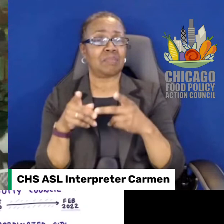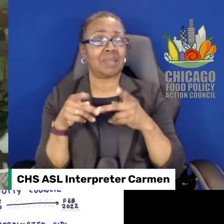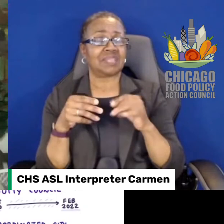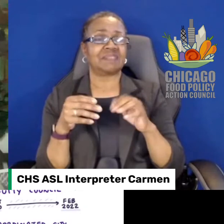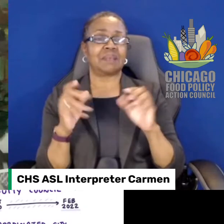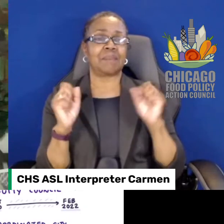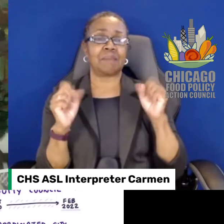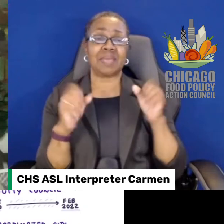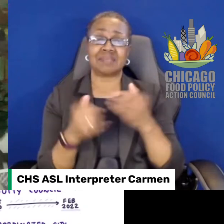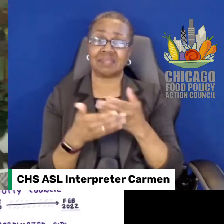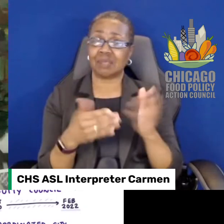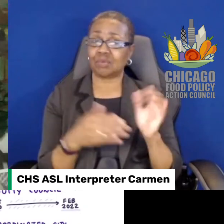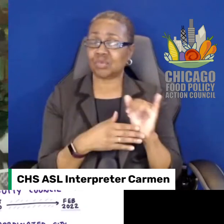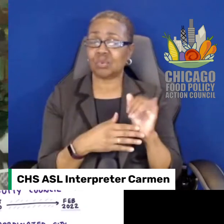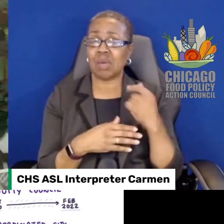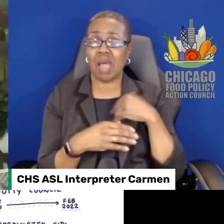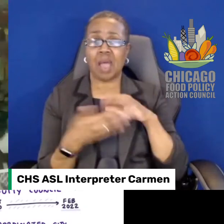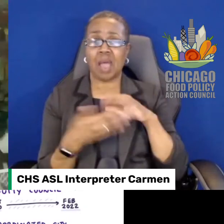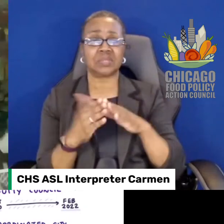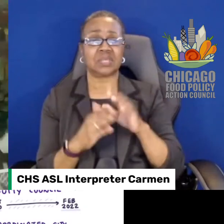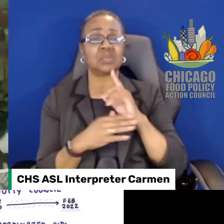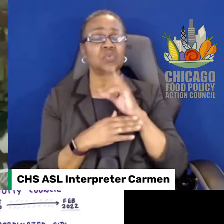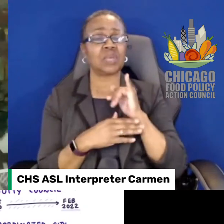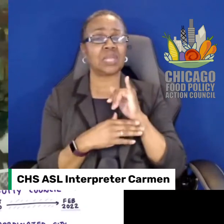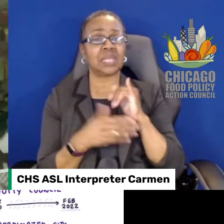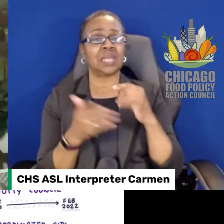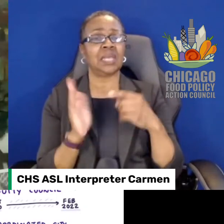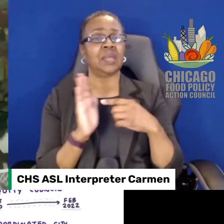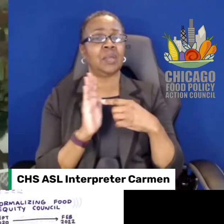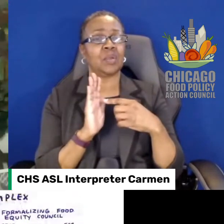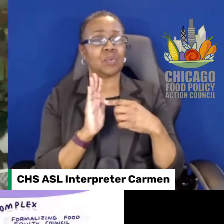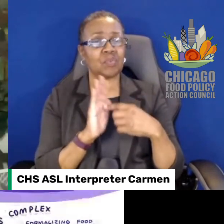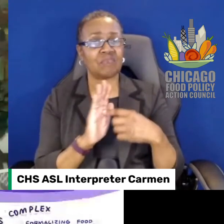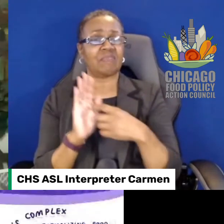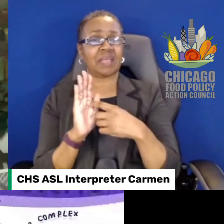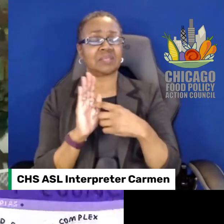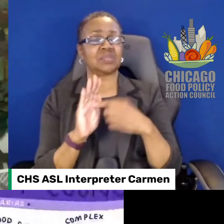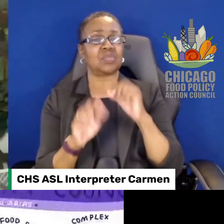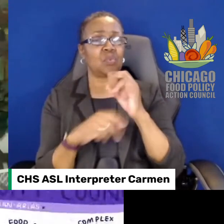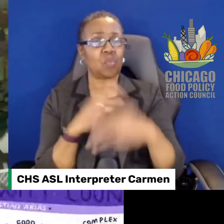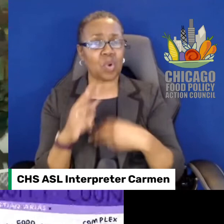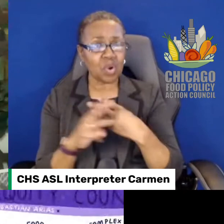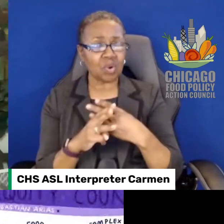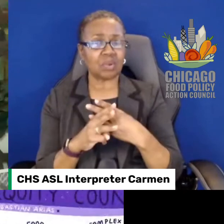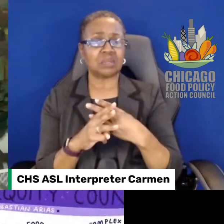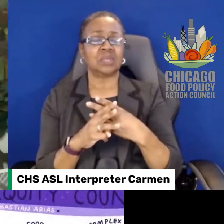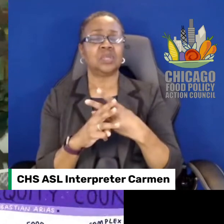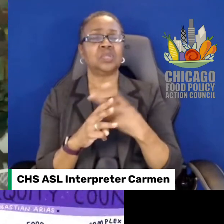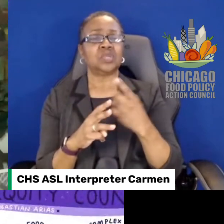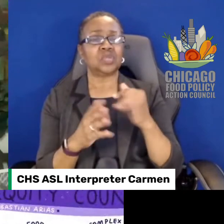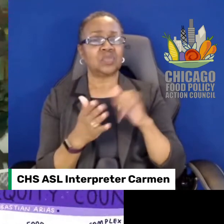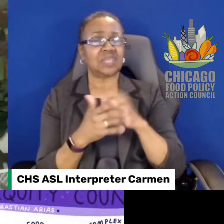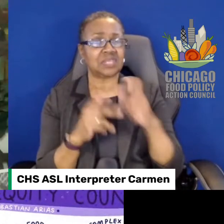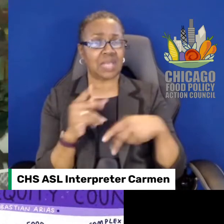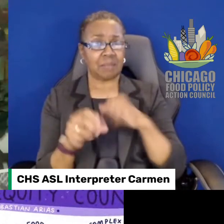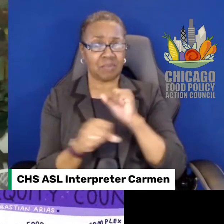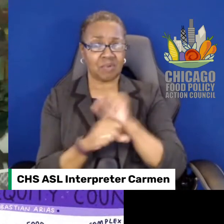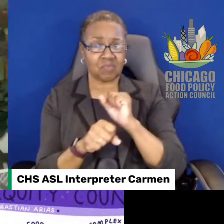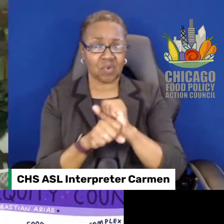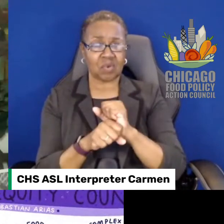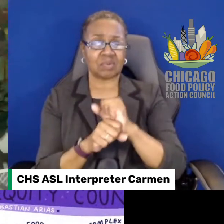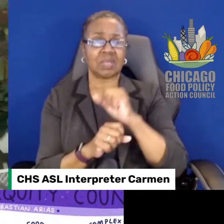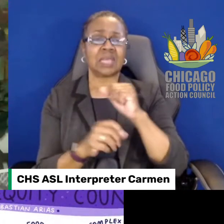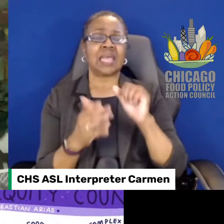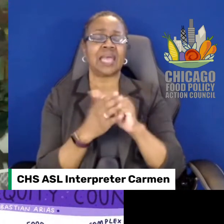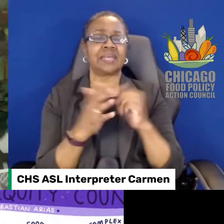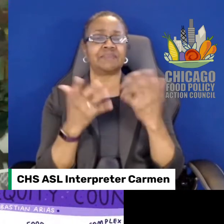because our city really does reflect the world, to be able to do this kind of food policy work in an intersectional way at this time is